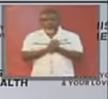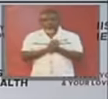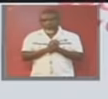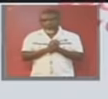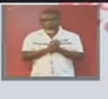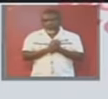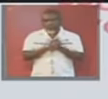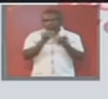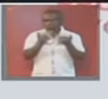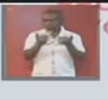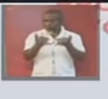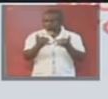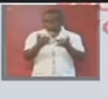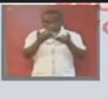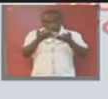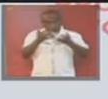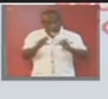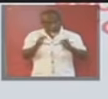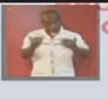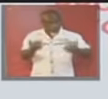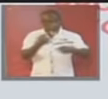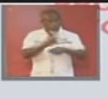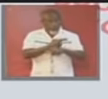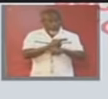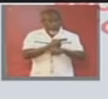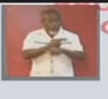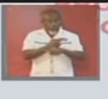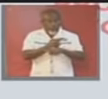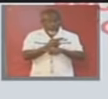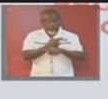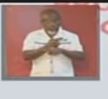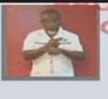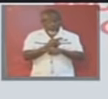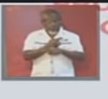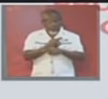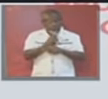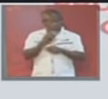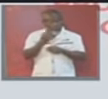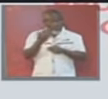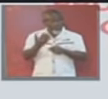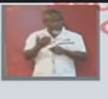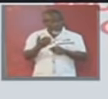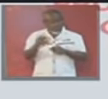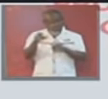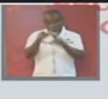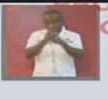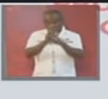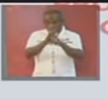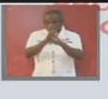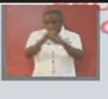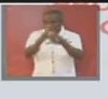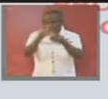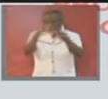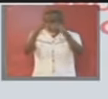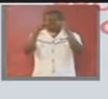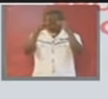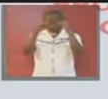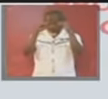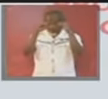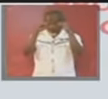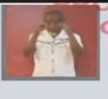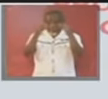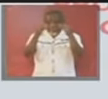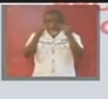come to the end of today's virtual media conference. It's one thing that COVID-19 has taught us is that health is